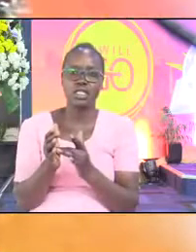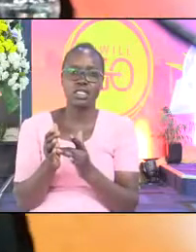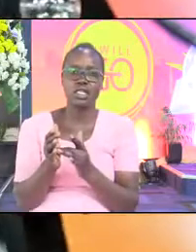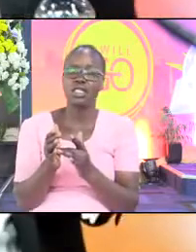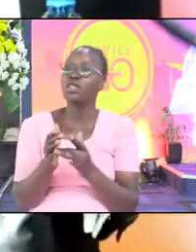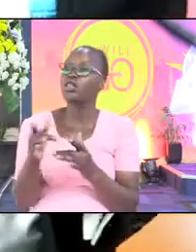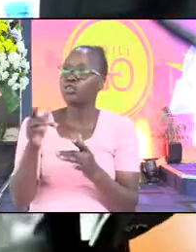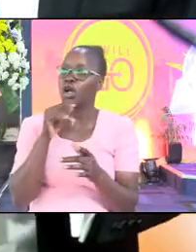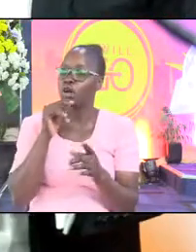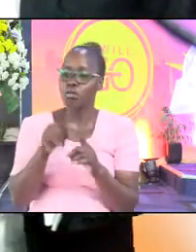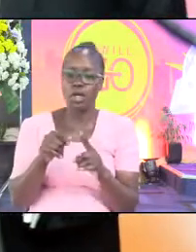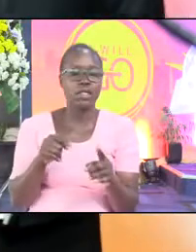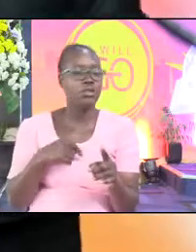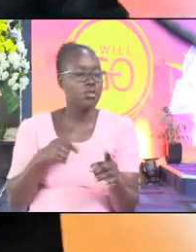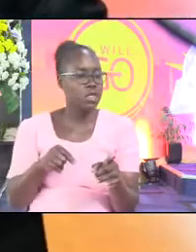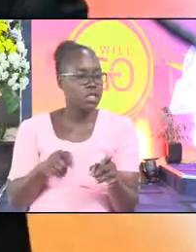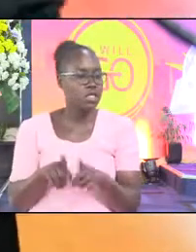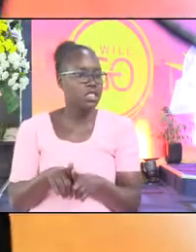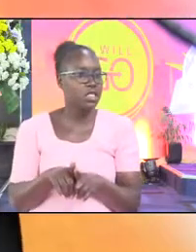you're my brother.